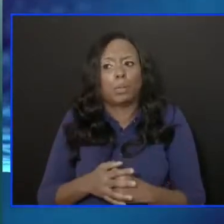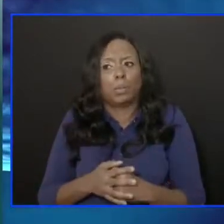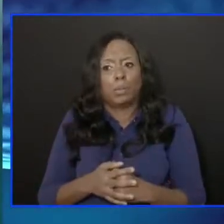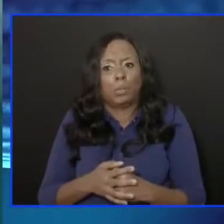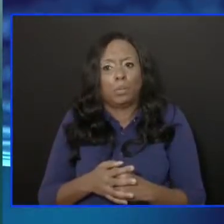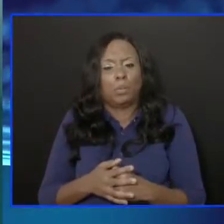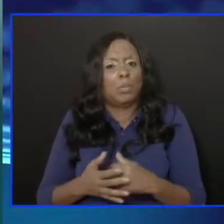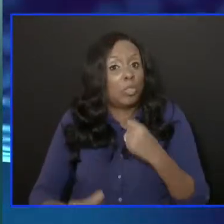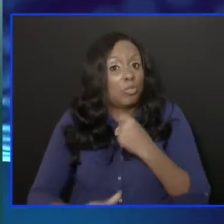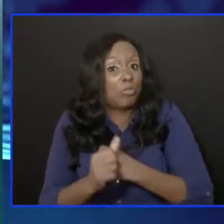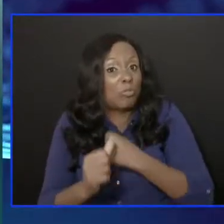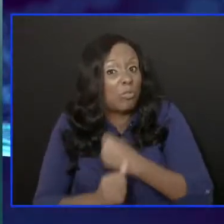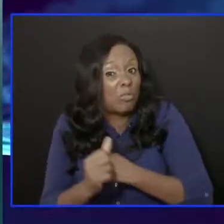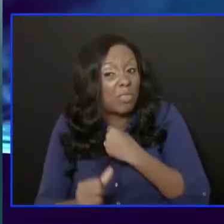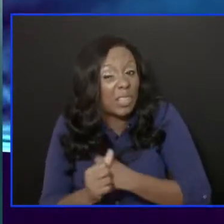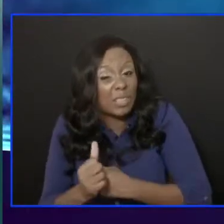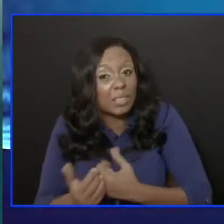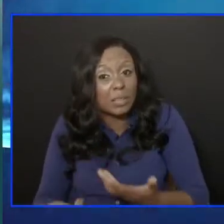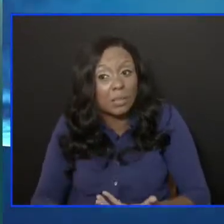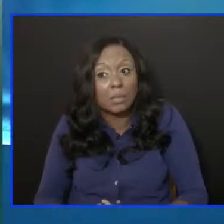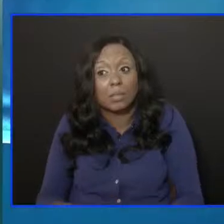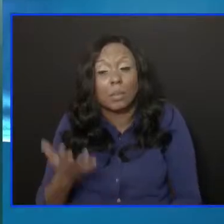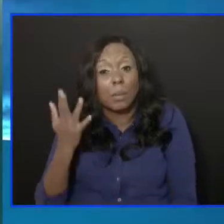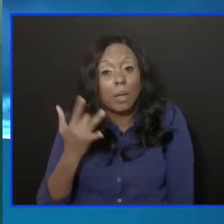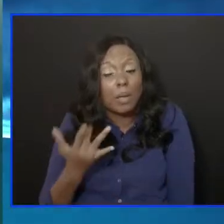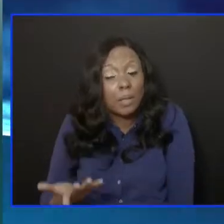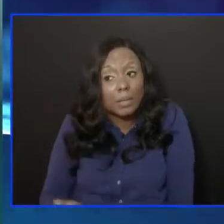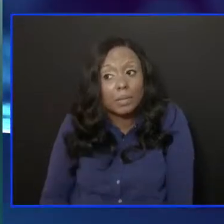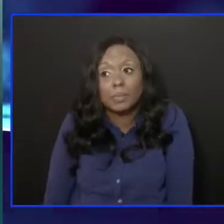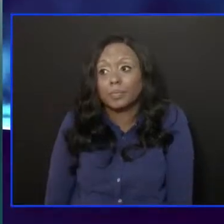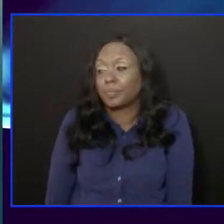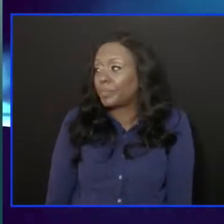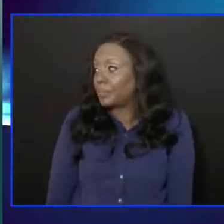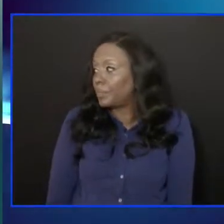where they would have risked becoming infected with the COVID-19 virus?